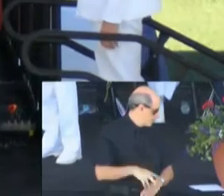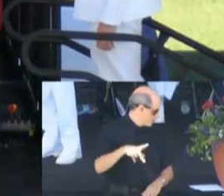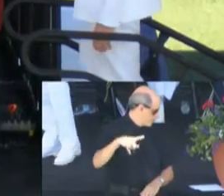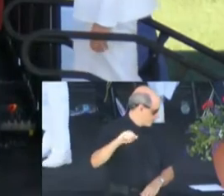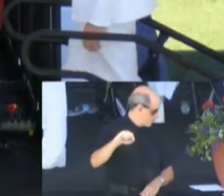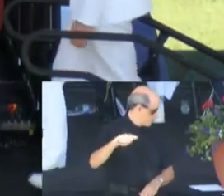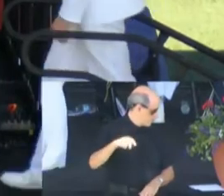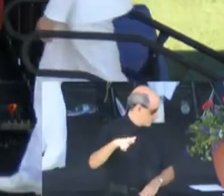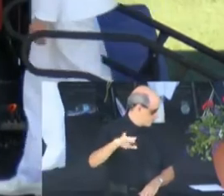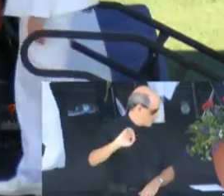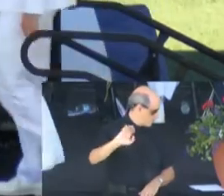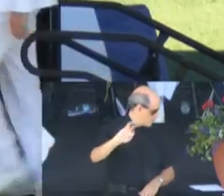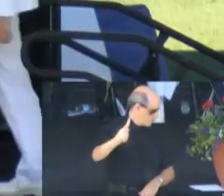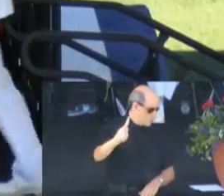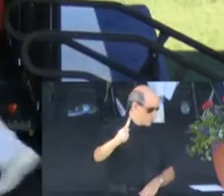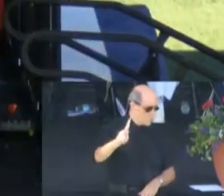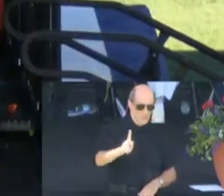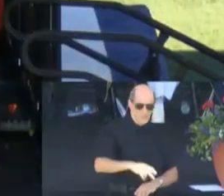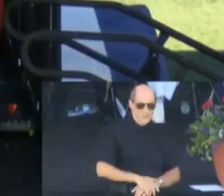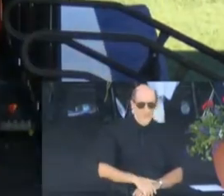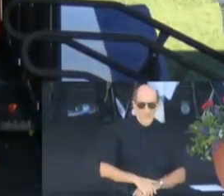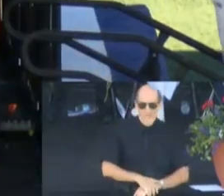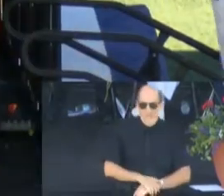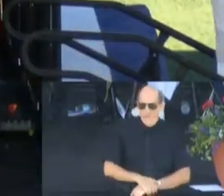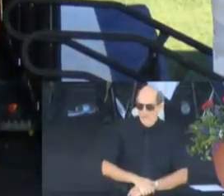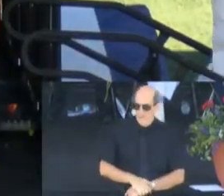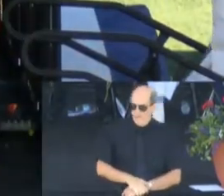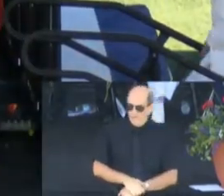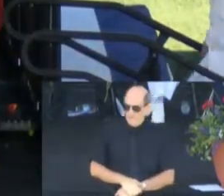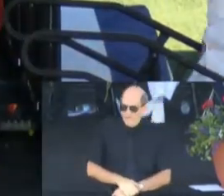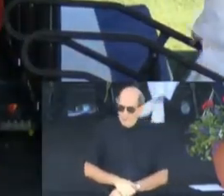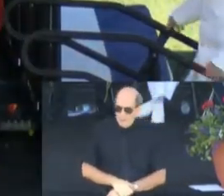Patrick Devon McCorvey.